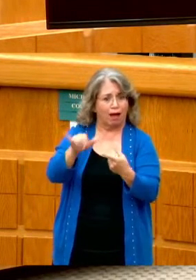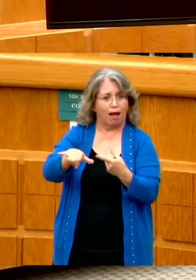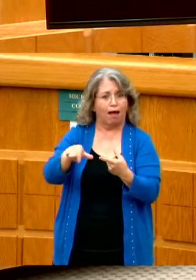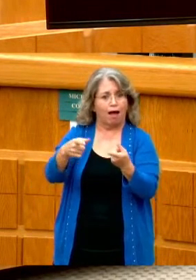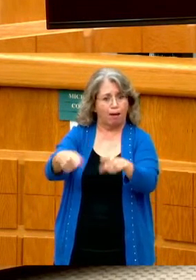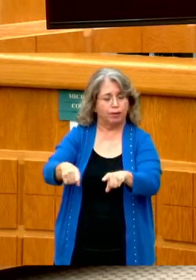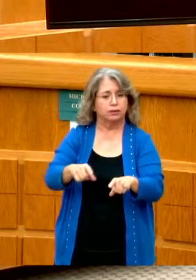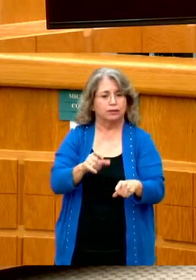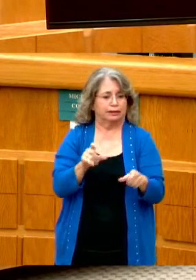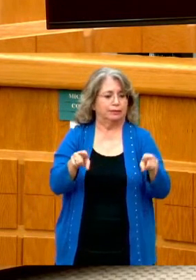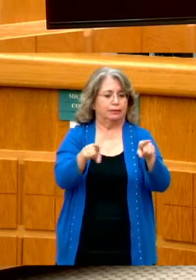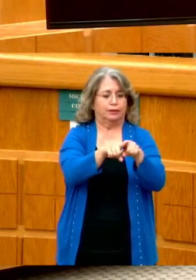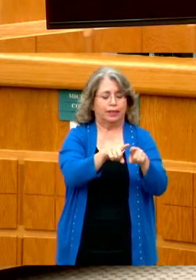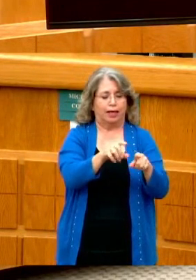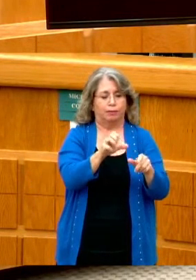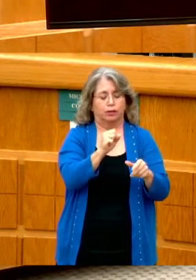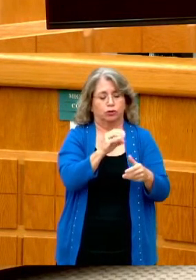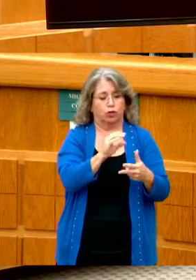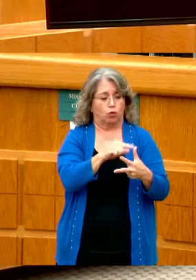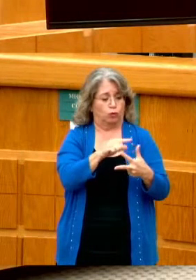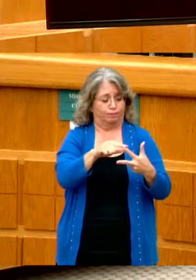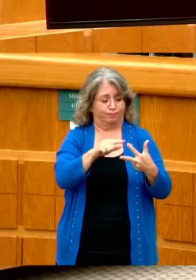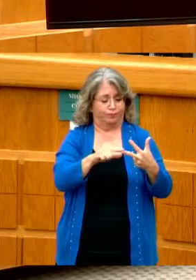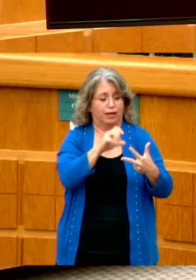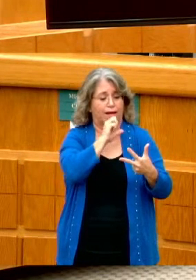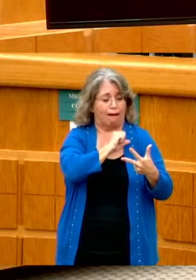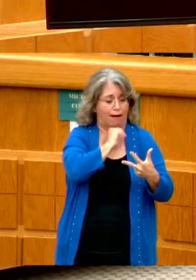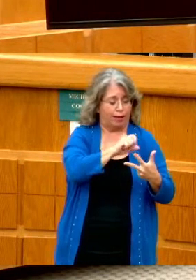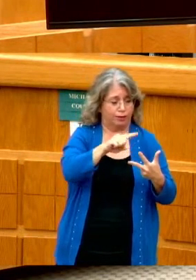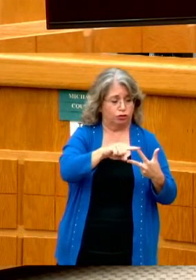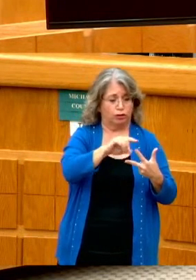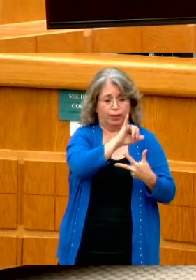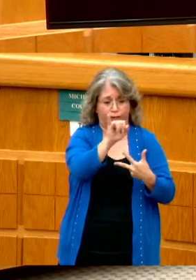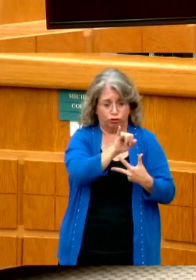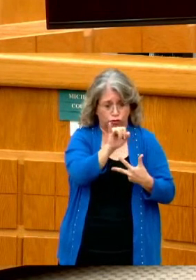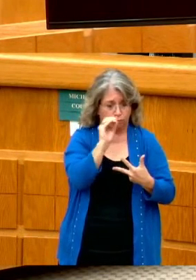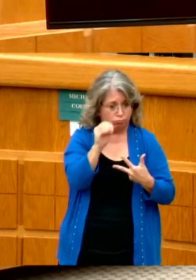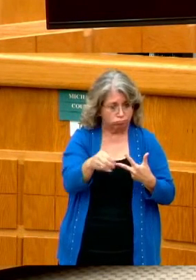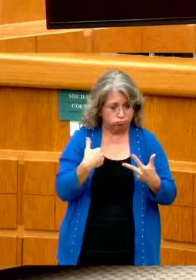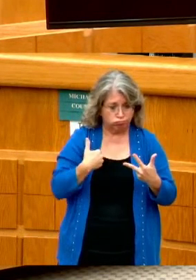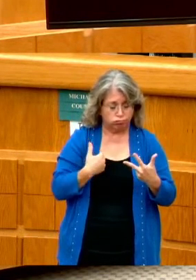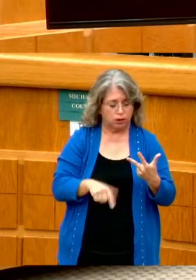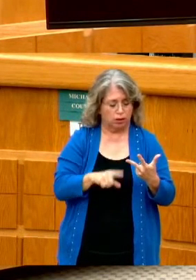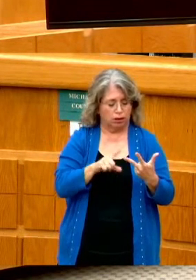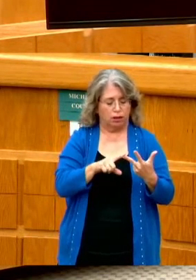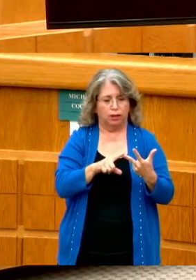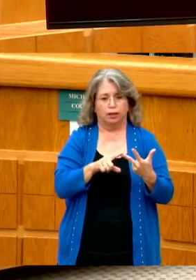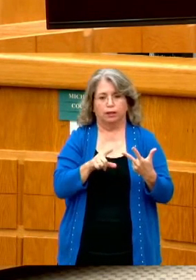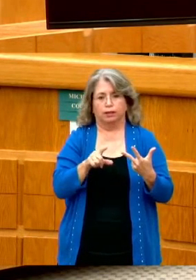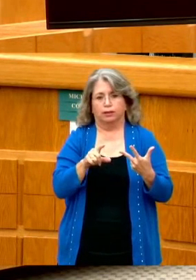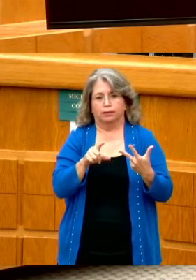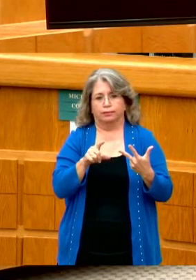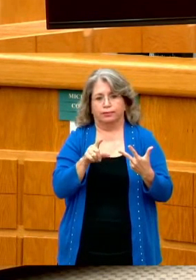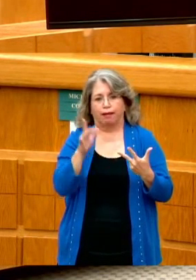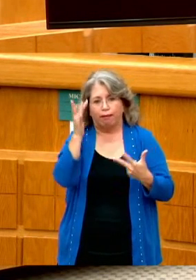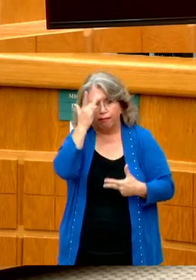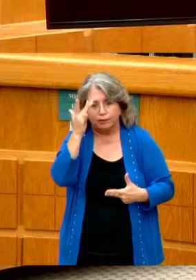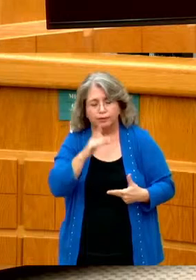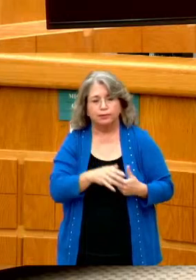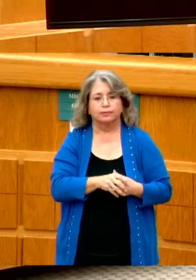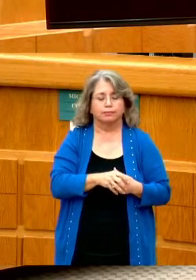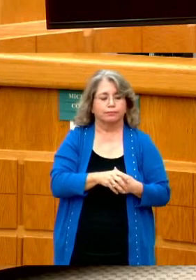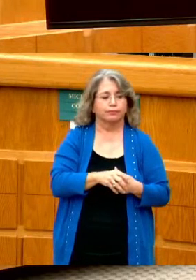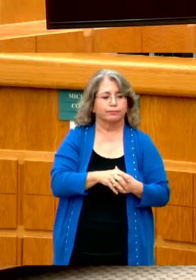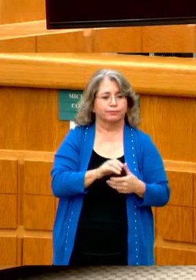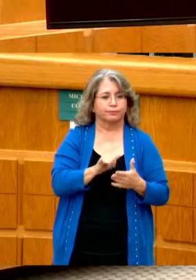the factors of age, insurance, status, income, these are all important, and they're called the social determinants of health.